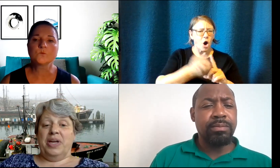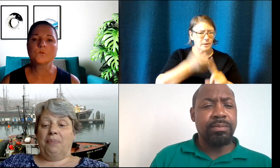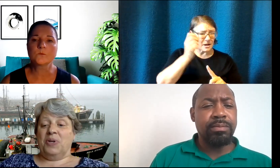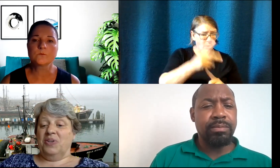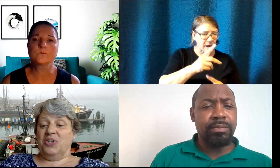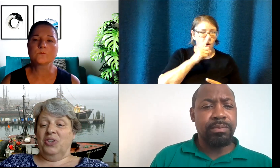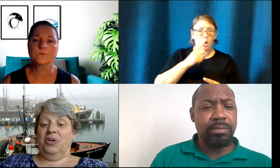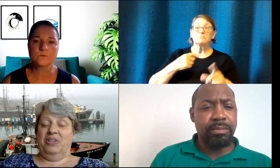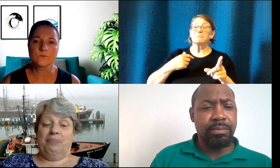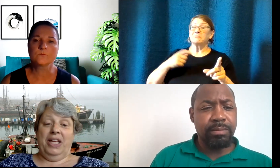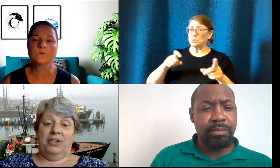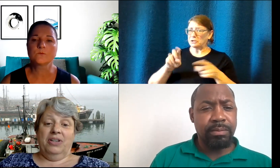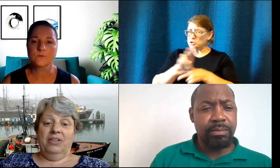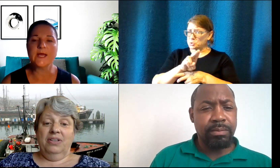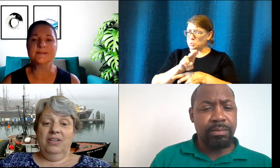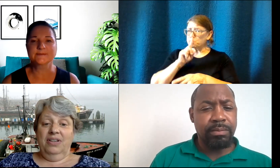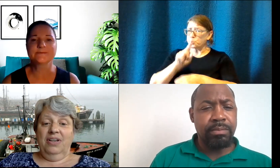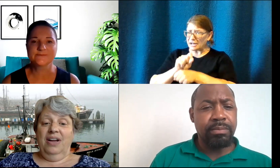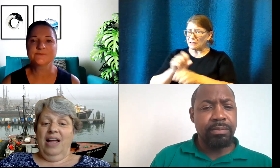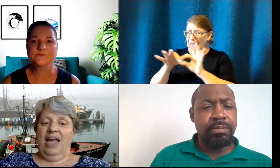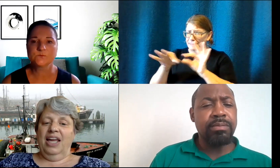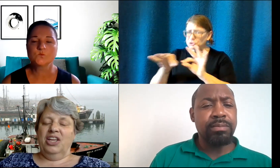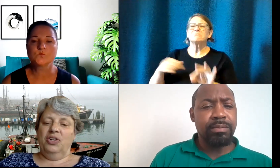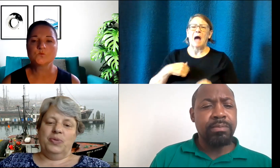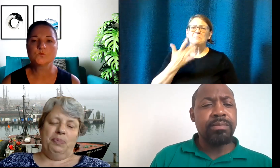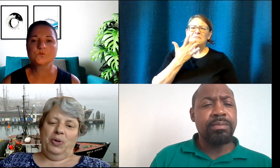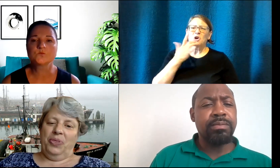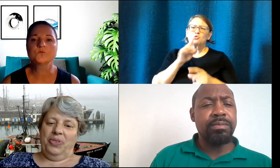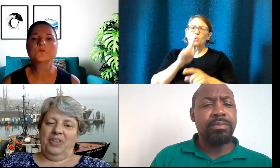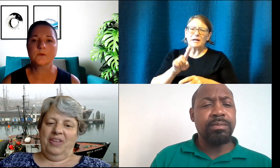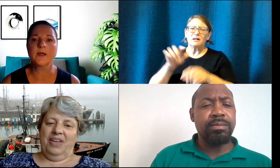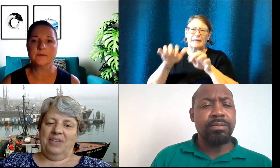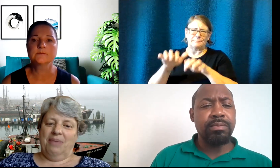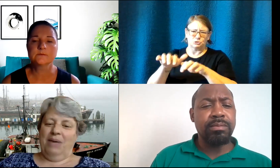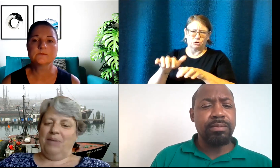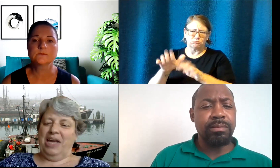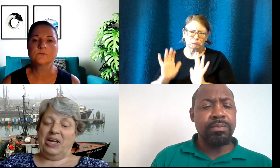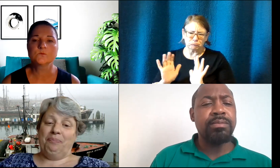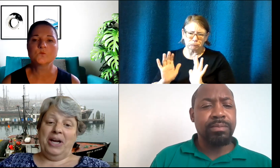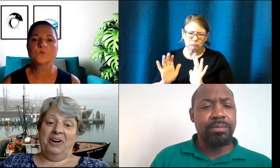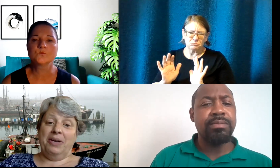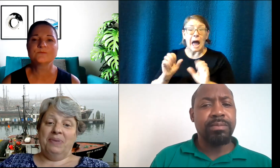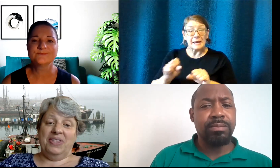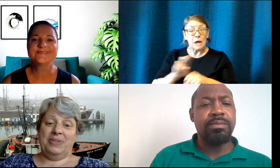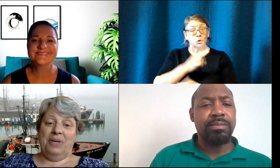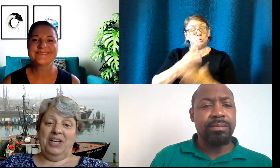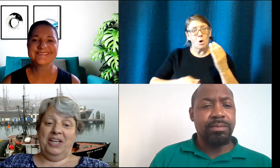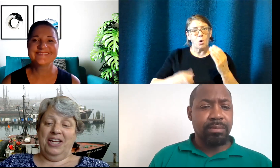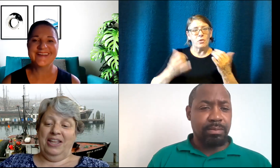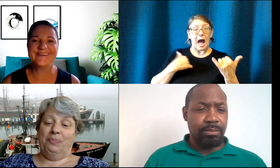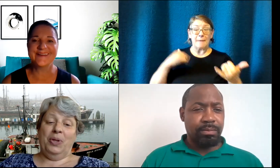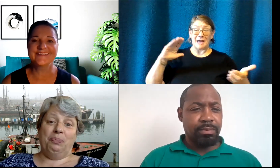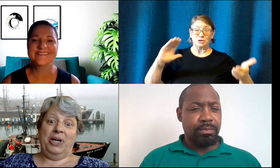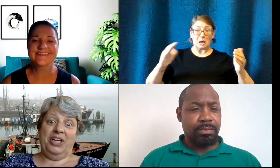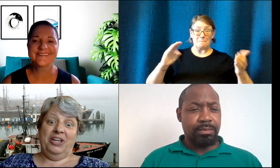actual captioner is better. Yes. And I can use both because I'm kind of comparing them at this meeting,